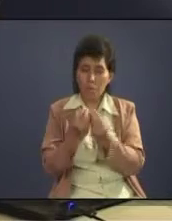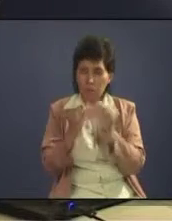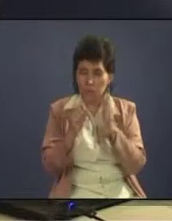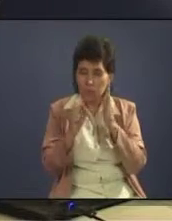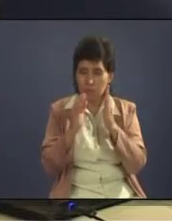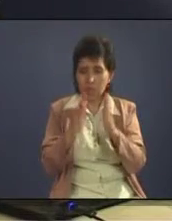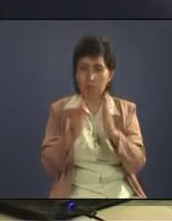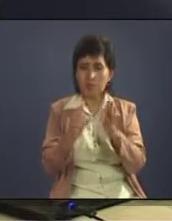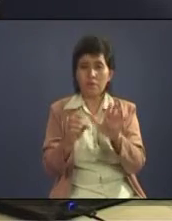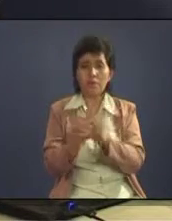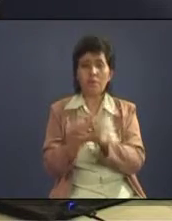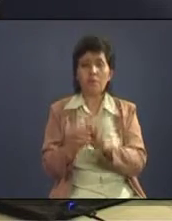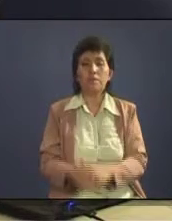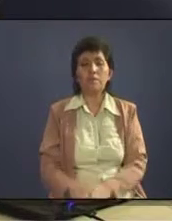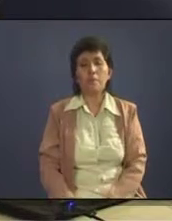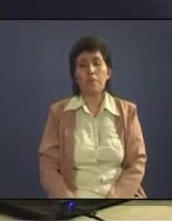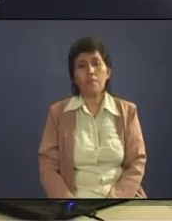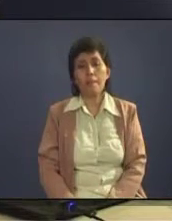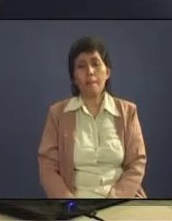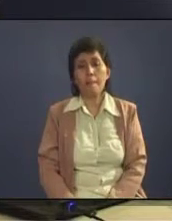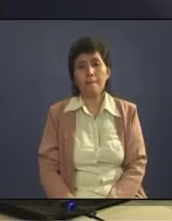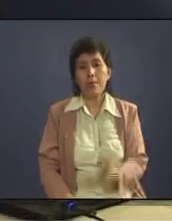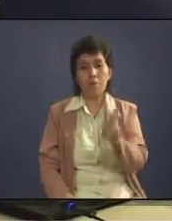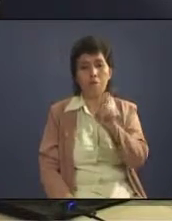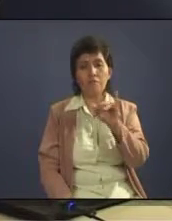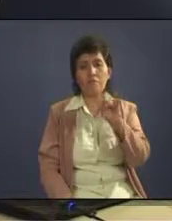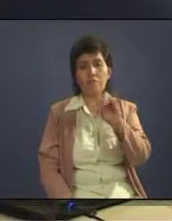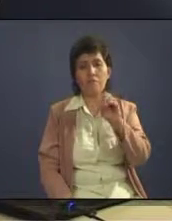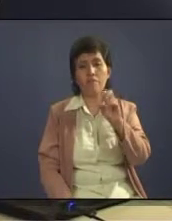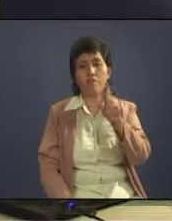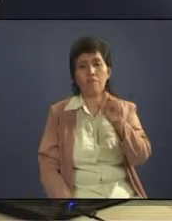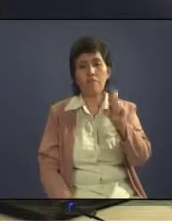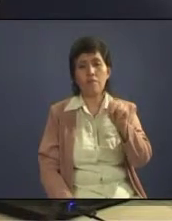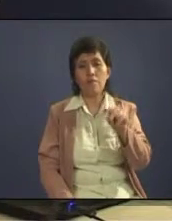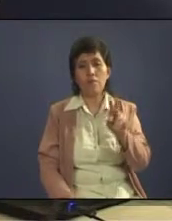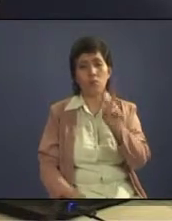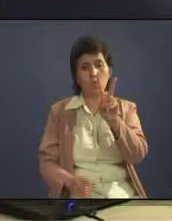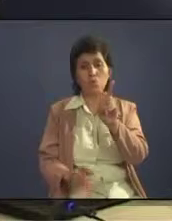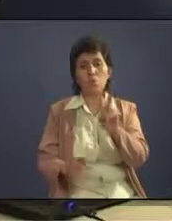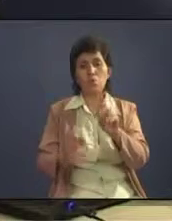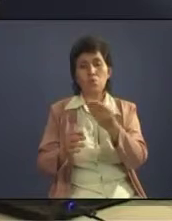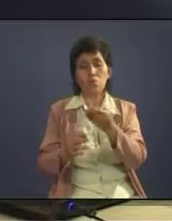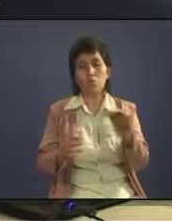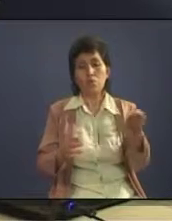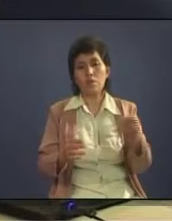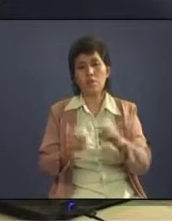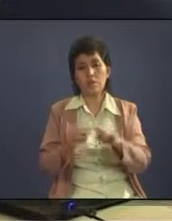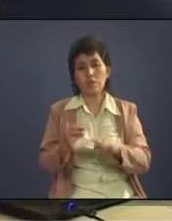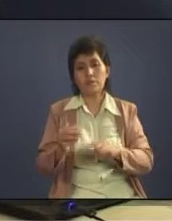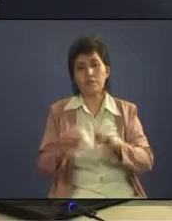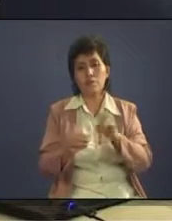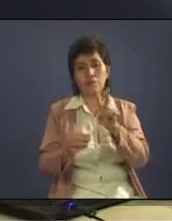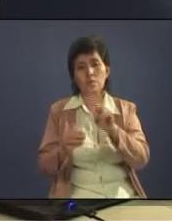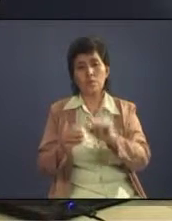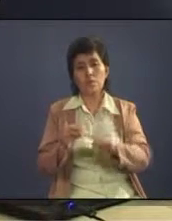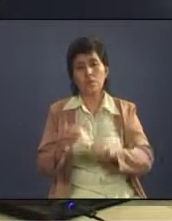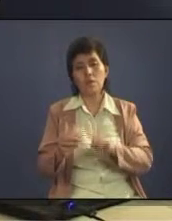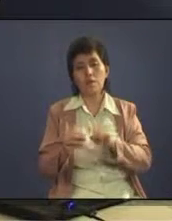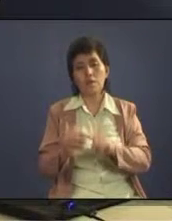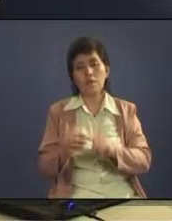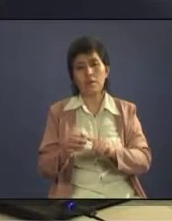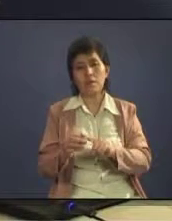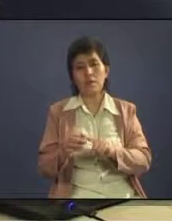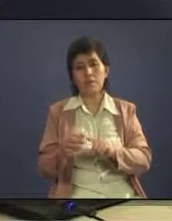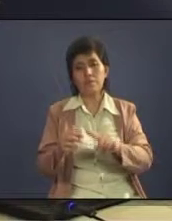of hurting, okay. Violence, we can look in terms of two things, okay. The first one is violence. You commit